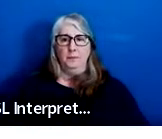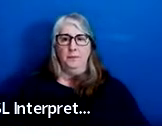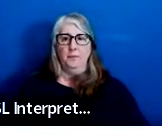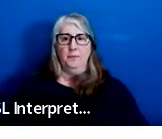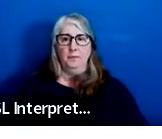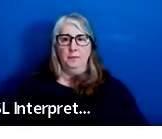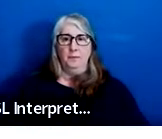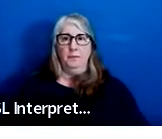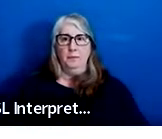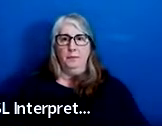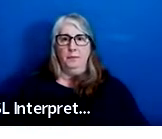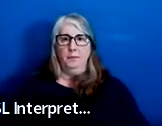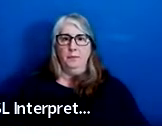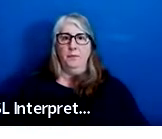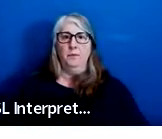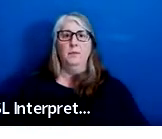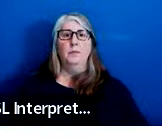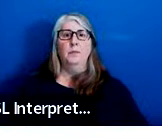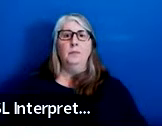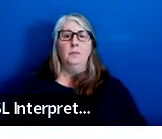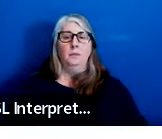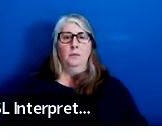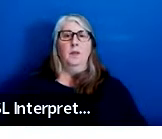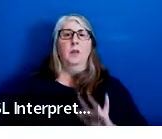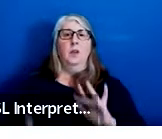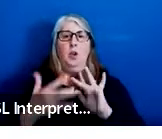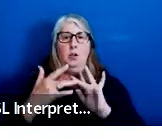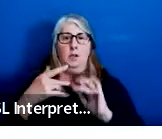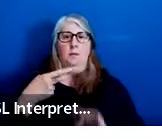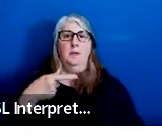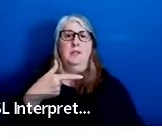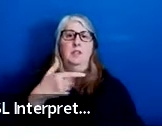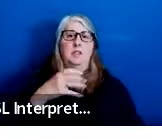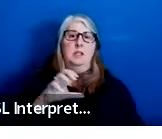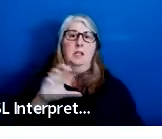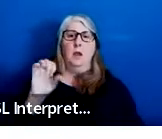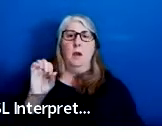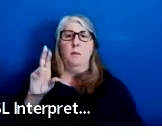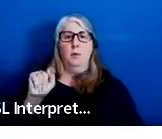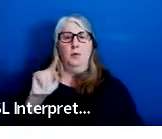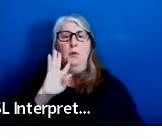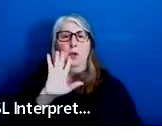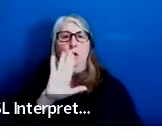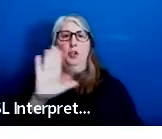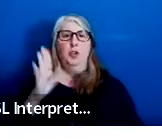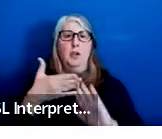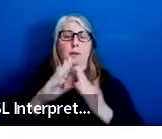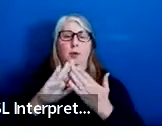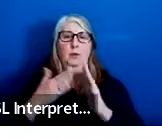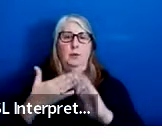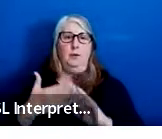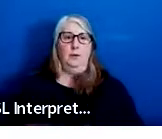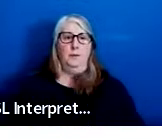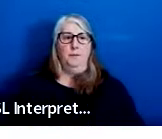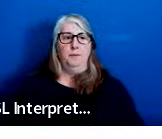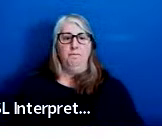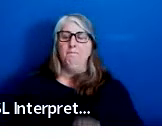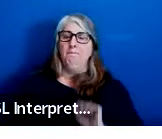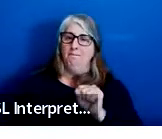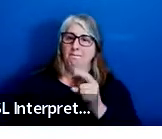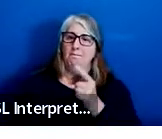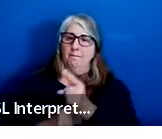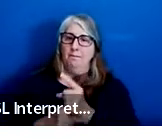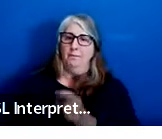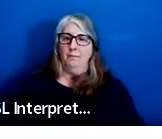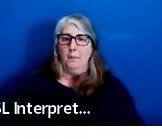Send that request to PGC Compost and we will get somebody out to talk to your neighbors. Yes, ma'am. See what else we have in